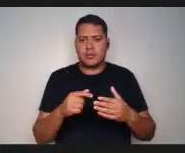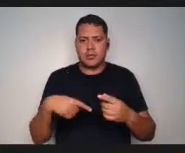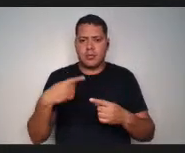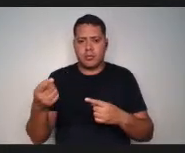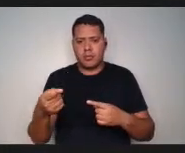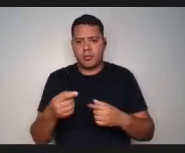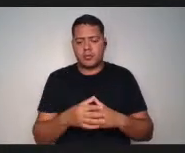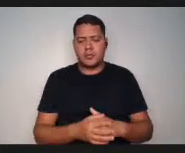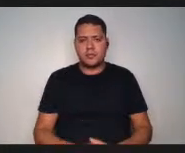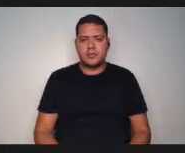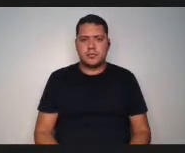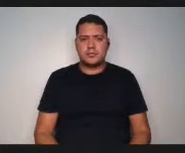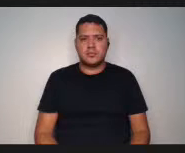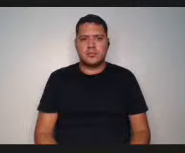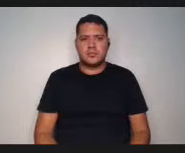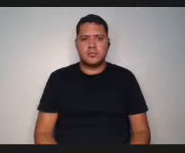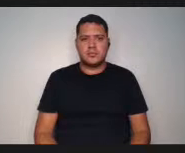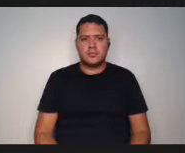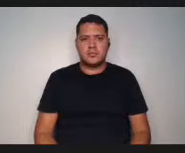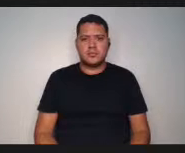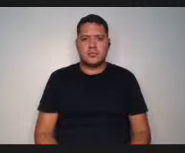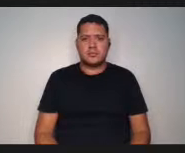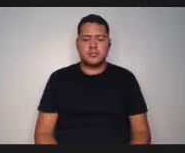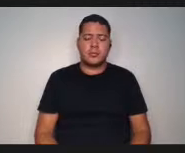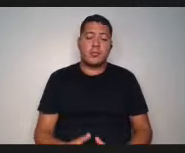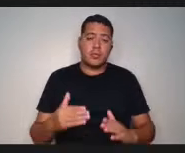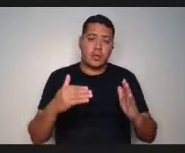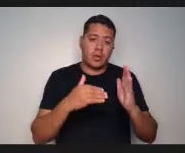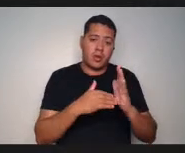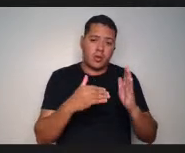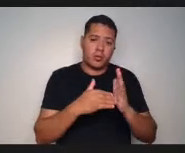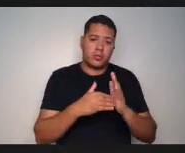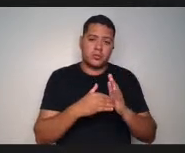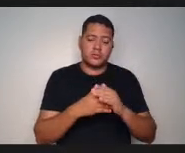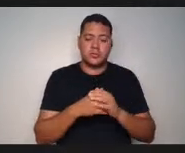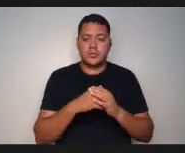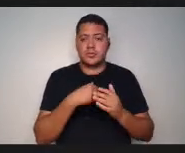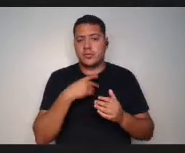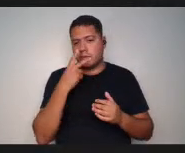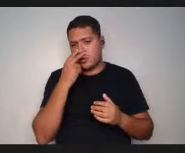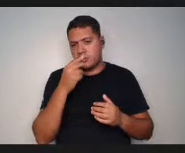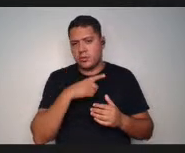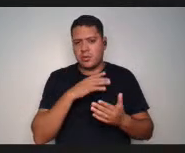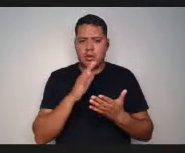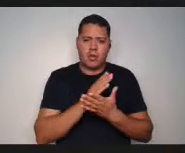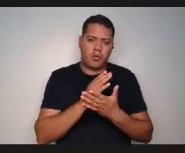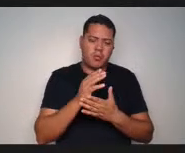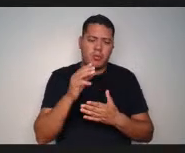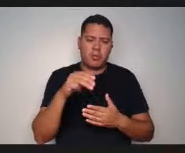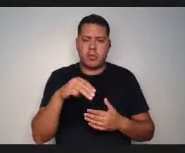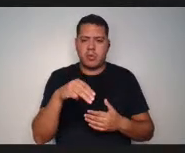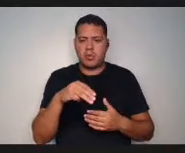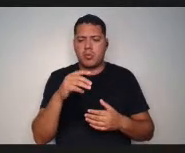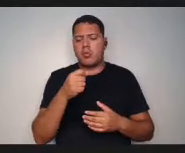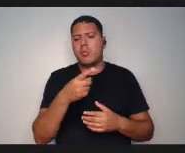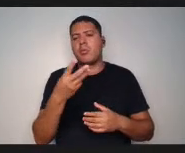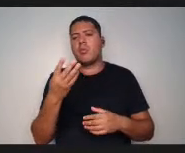One last section, I think I've still got a few minutes left. How am I looking on time? 5 minutes?